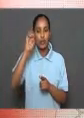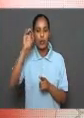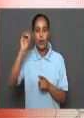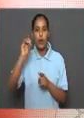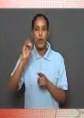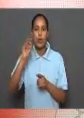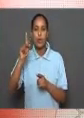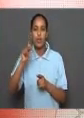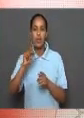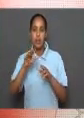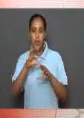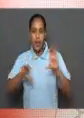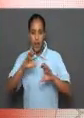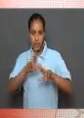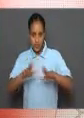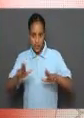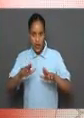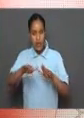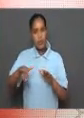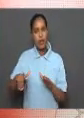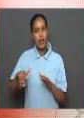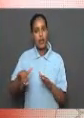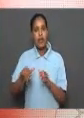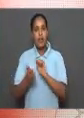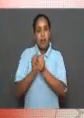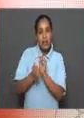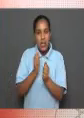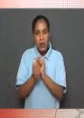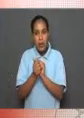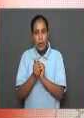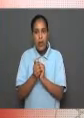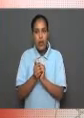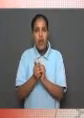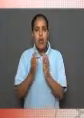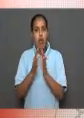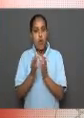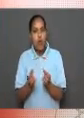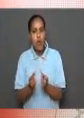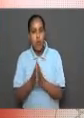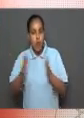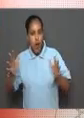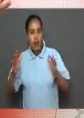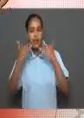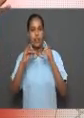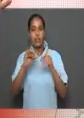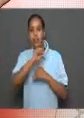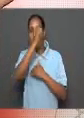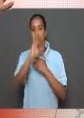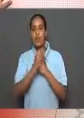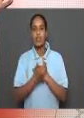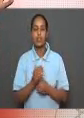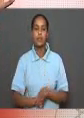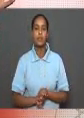Neoprene is chemically stable and remains flexible over a wide range